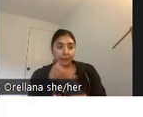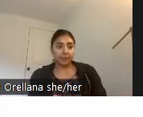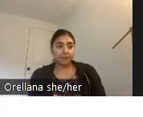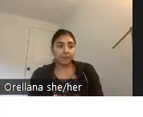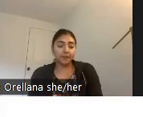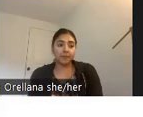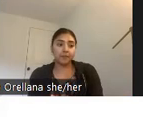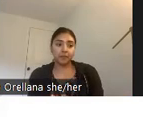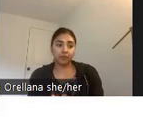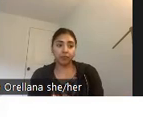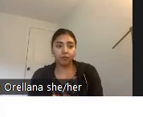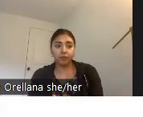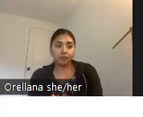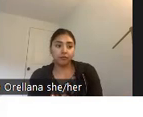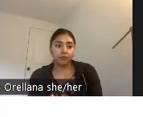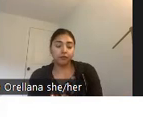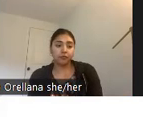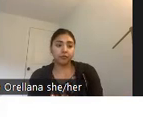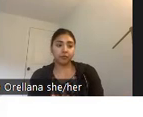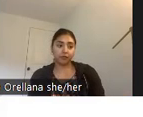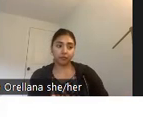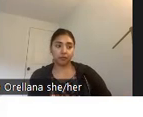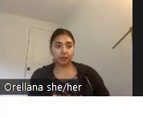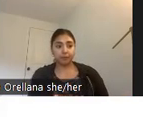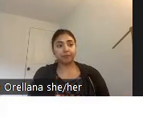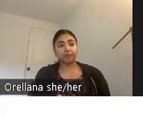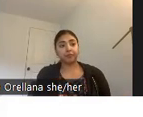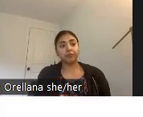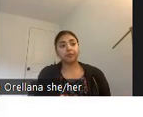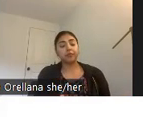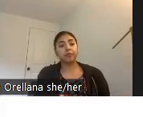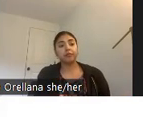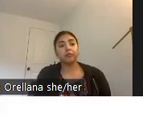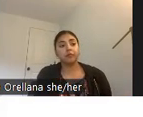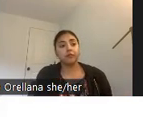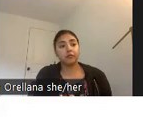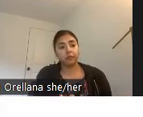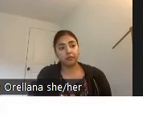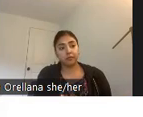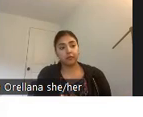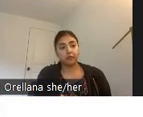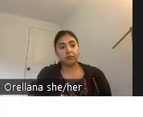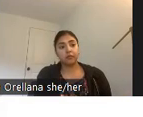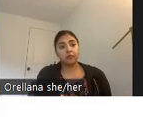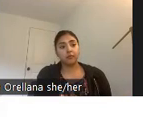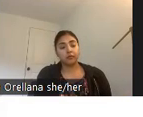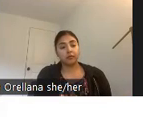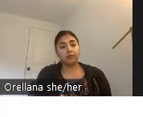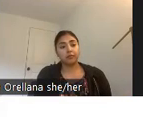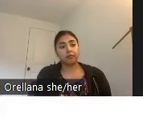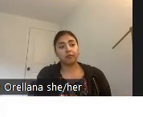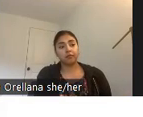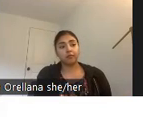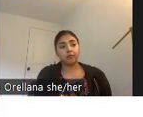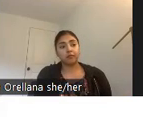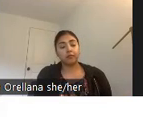and extending throughout the remainder of the PAC's mandate. This is the upper portion of the slide. Includes taking testimony from 4